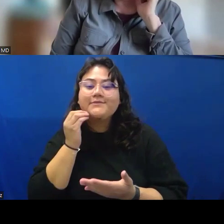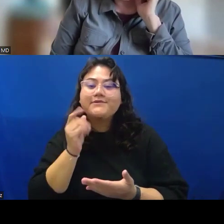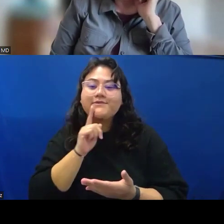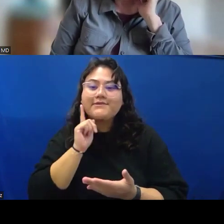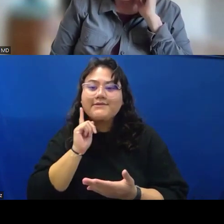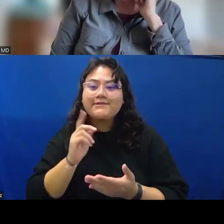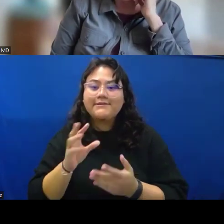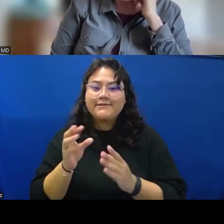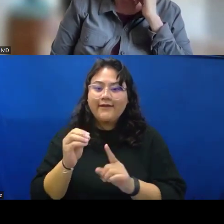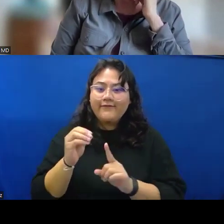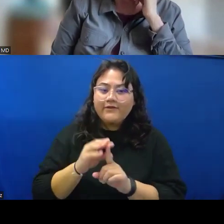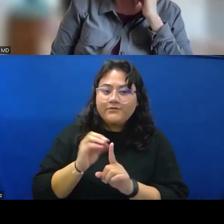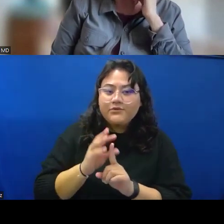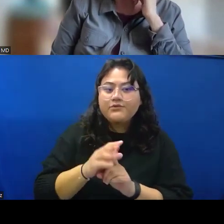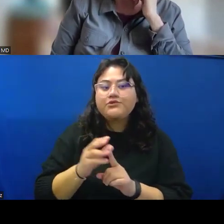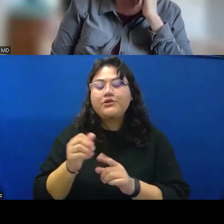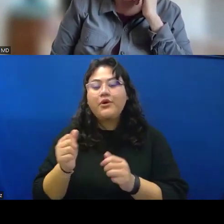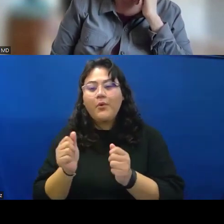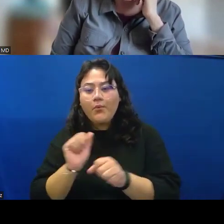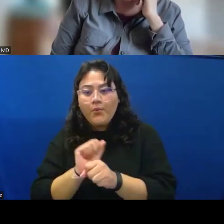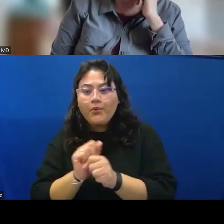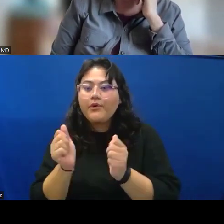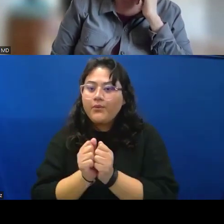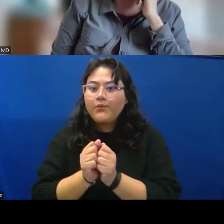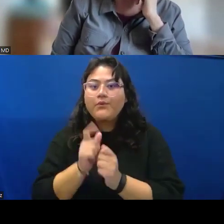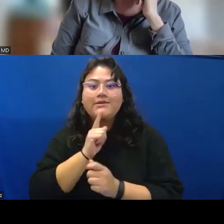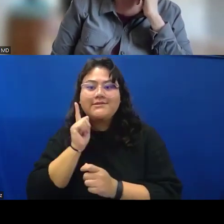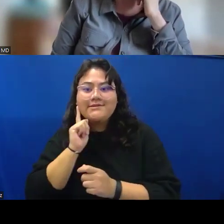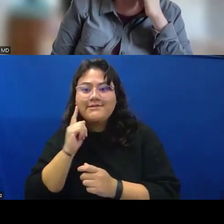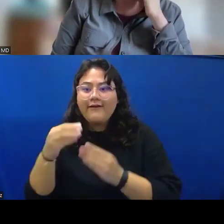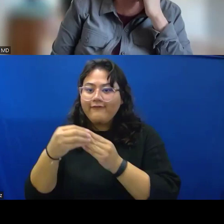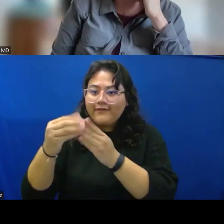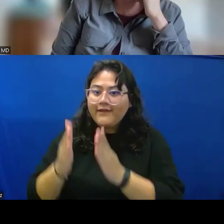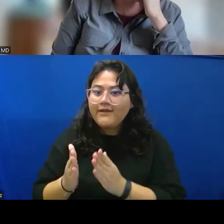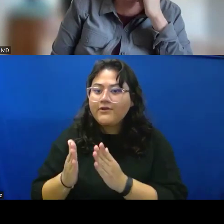my experience working with deaf leaders on an AAP committee.